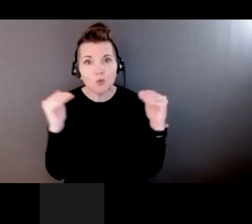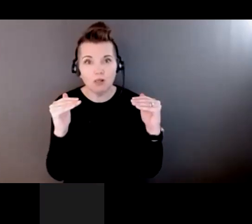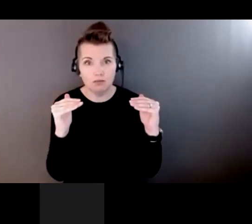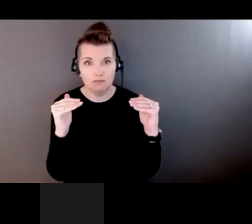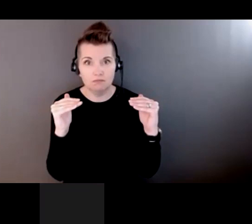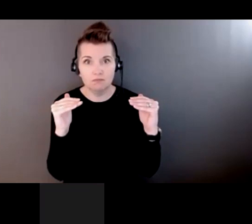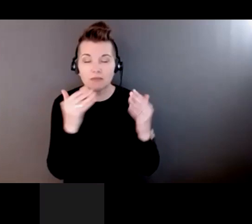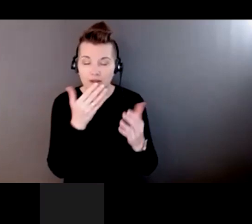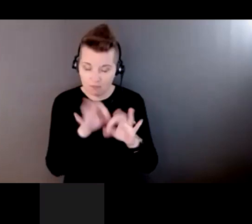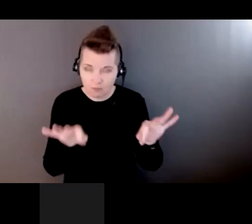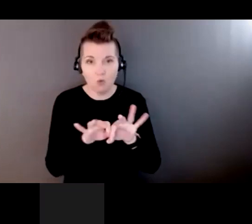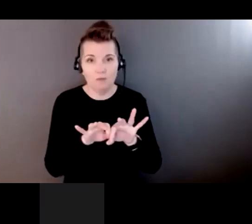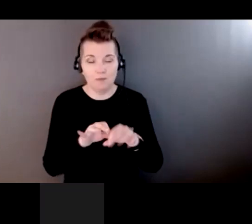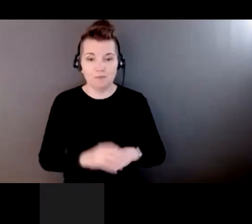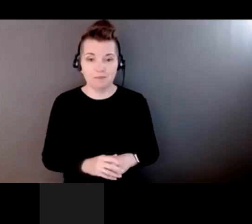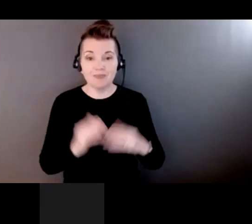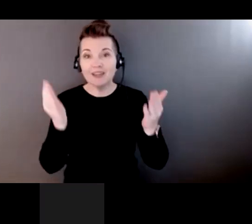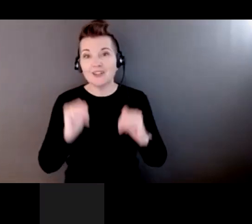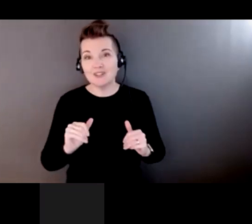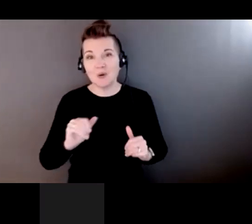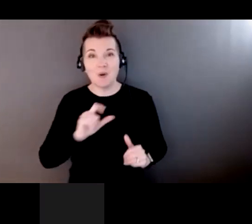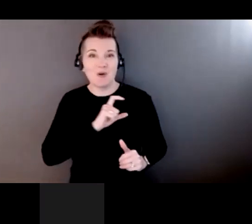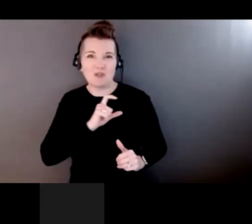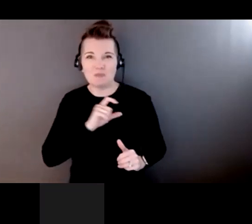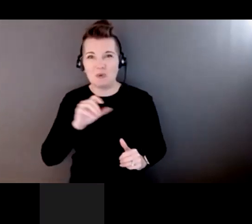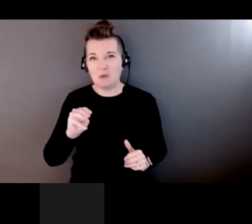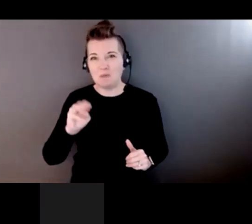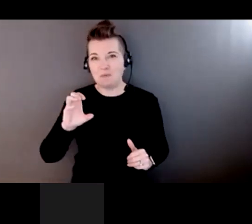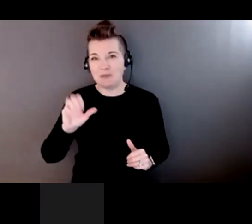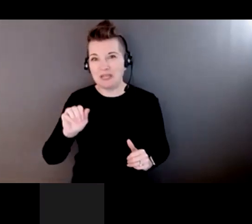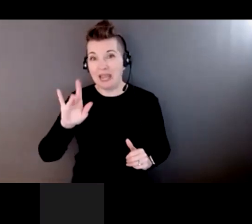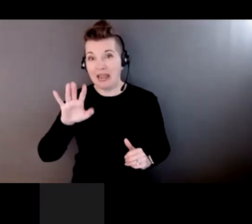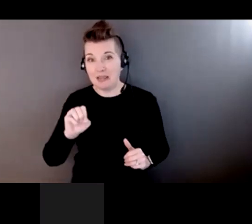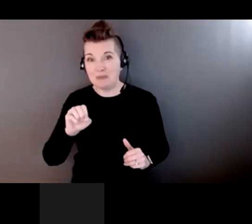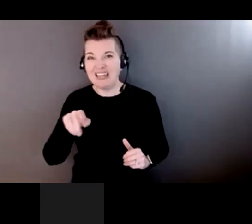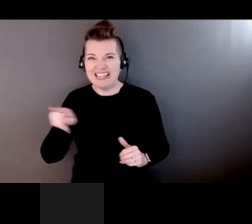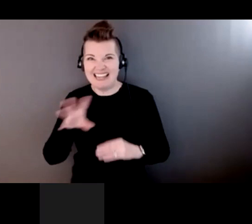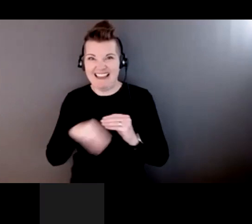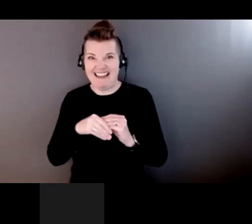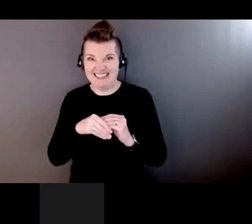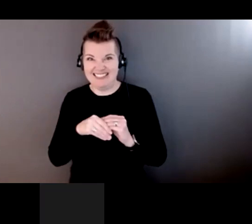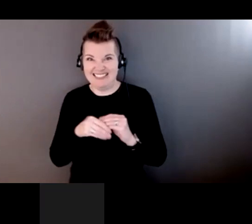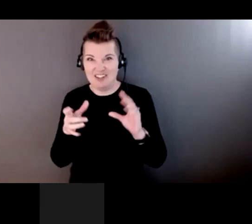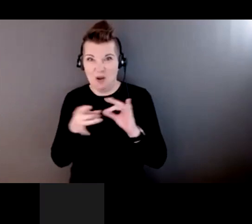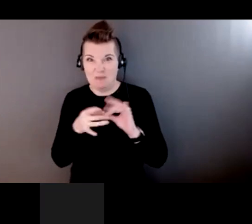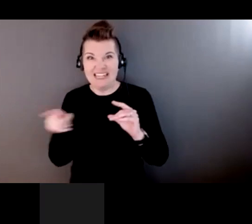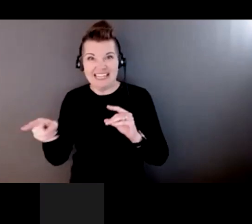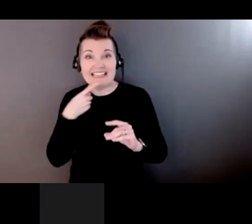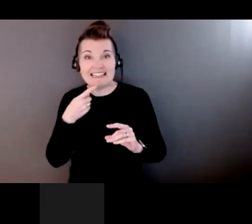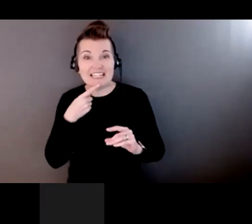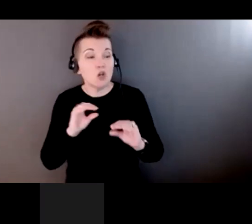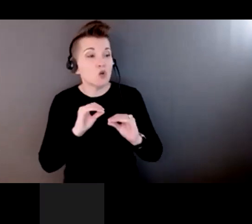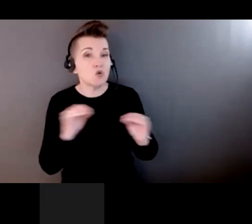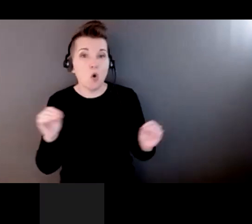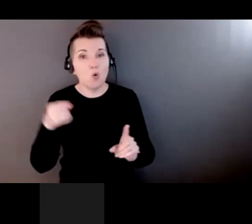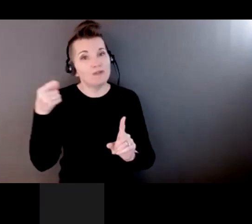So Constable McCabe has chimed in from our earlier question. So I just want to clarify that there is no dedicated elder abuse